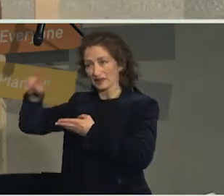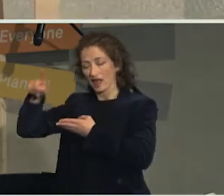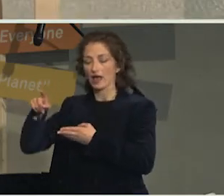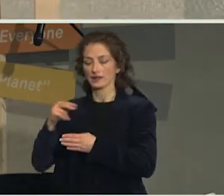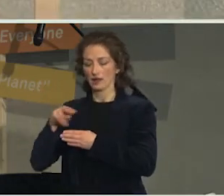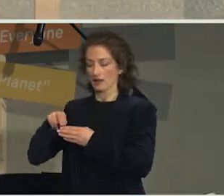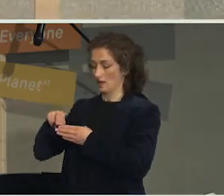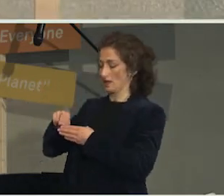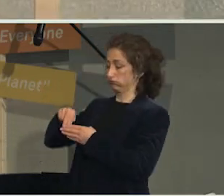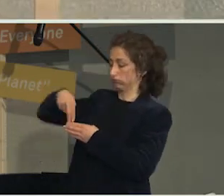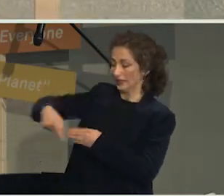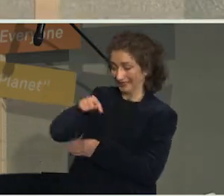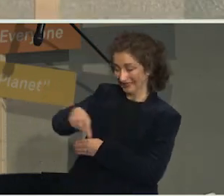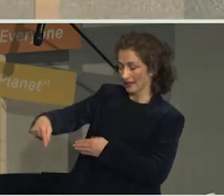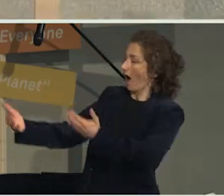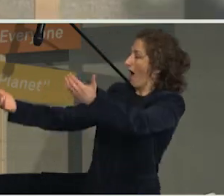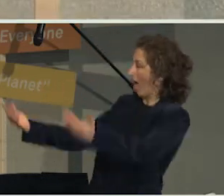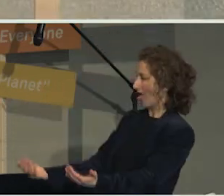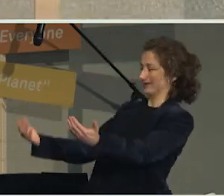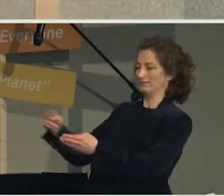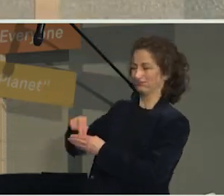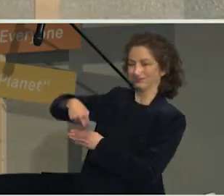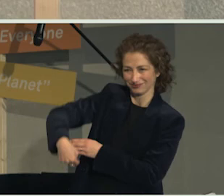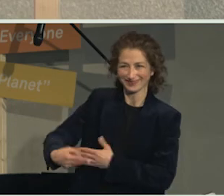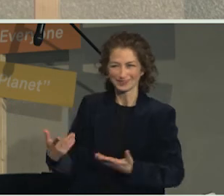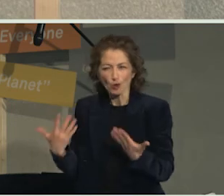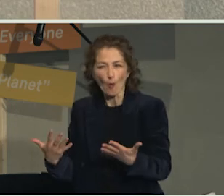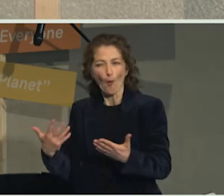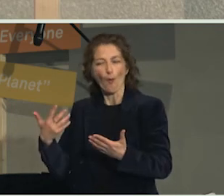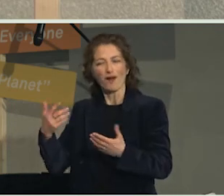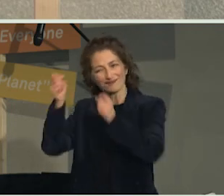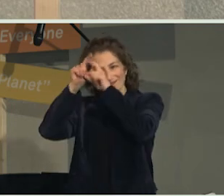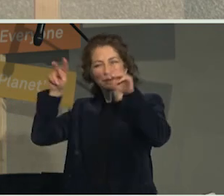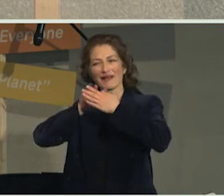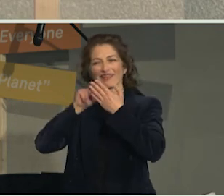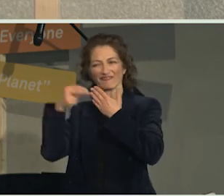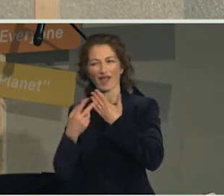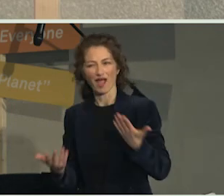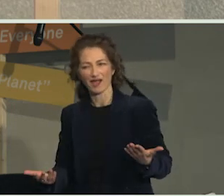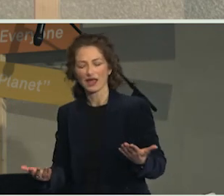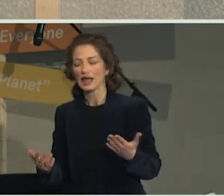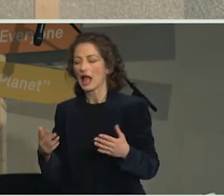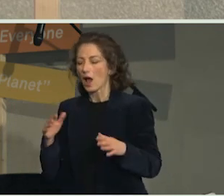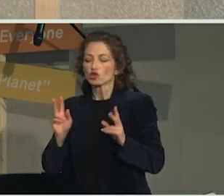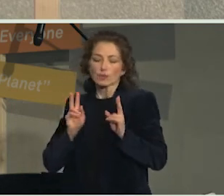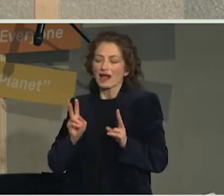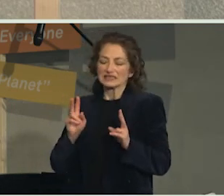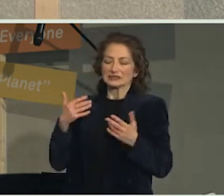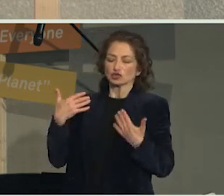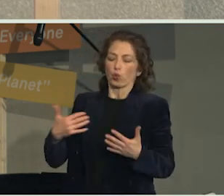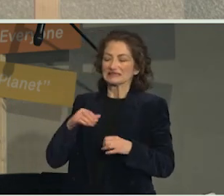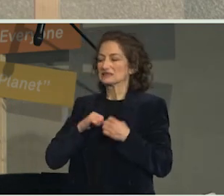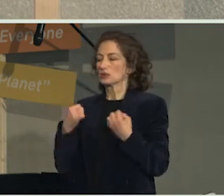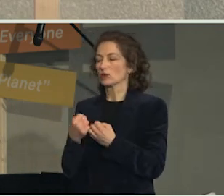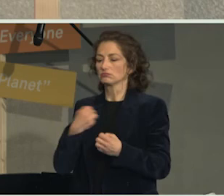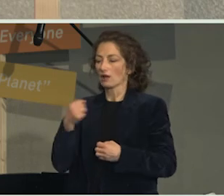Actually creating the space where you can actually fall back, not just emotionally, but politically, analytically, you can say, look, this